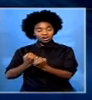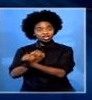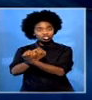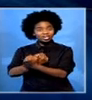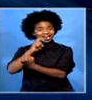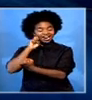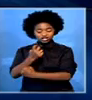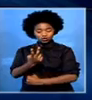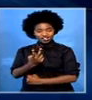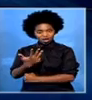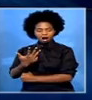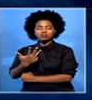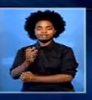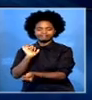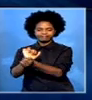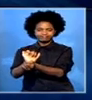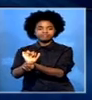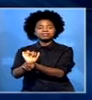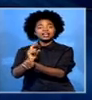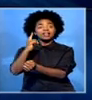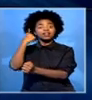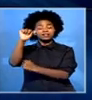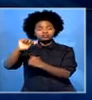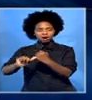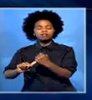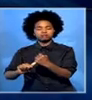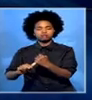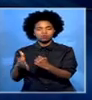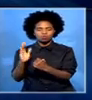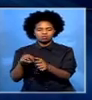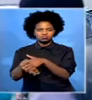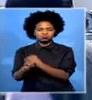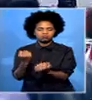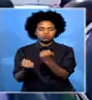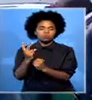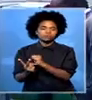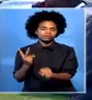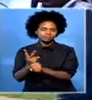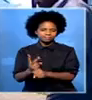29-year-old Amokolani Rikotso will appear in court again next month.